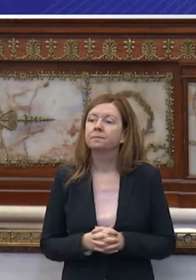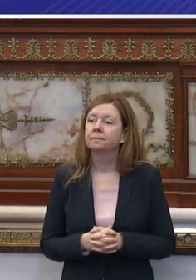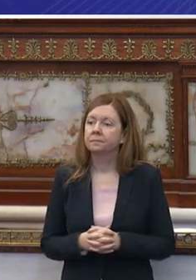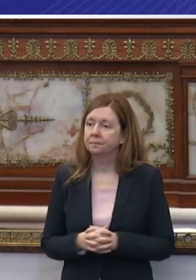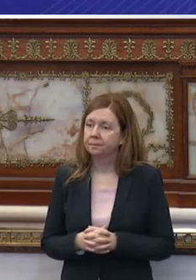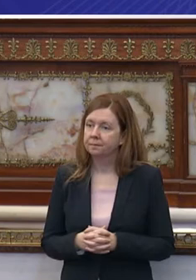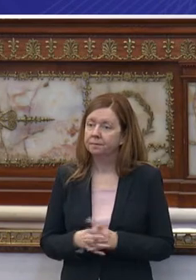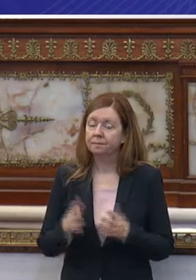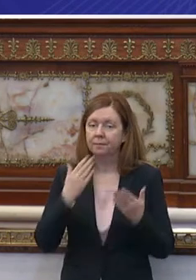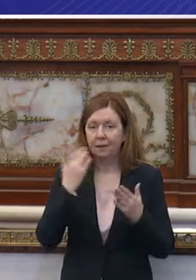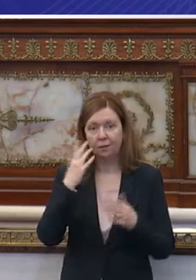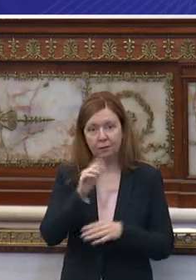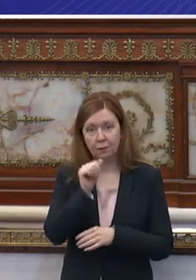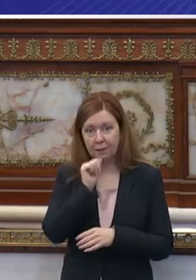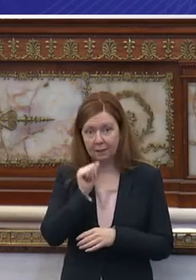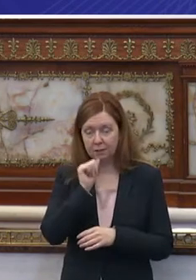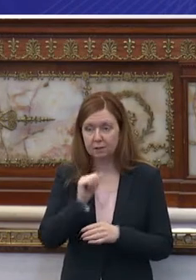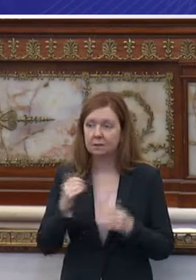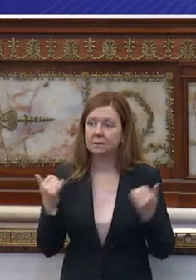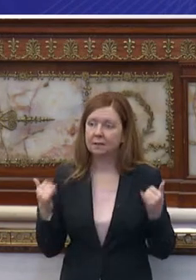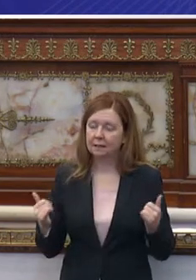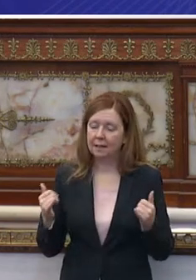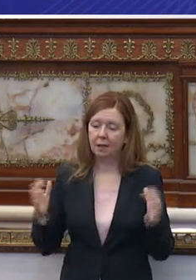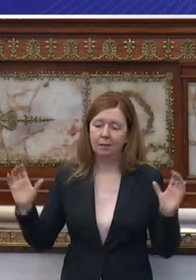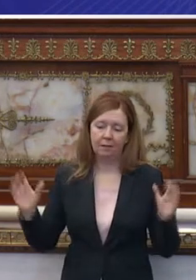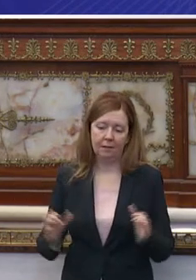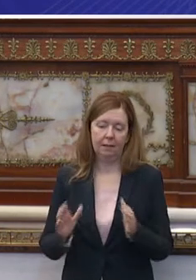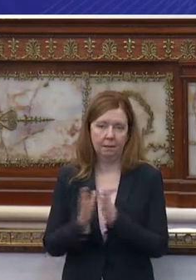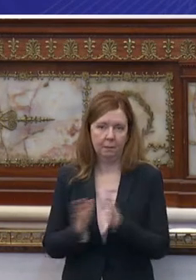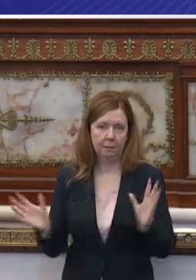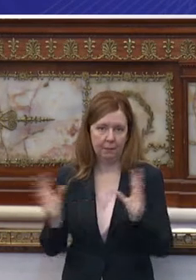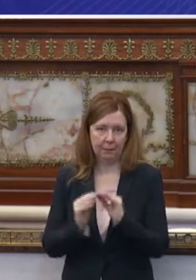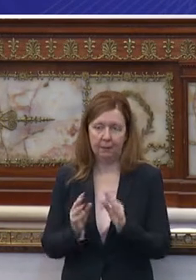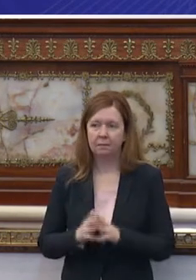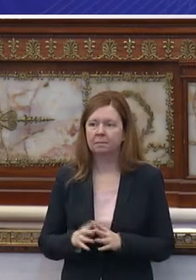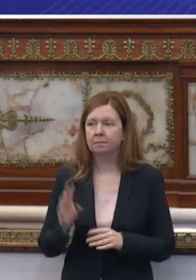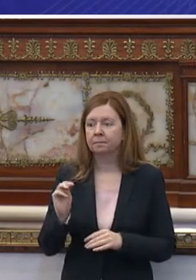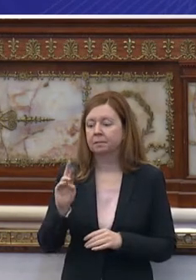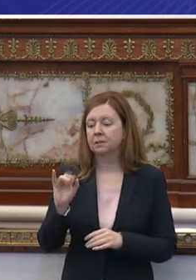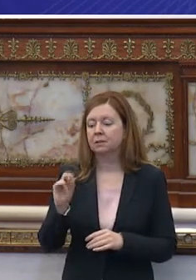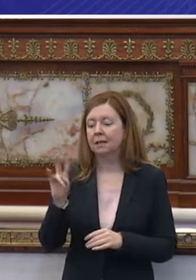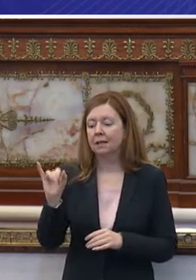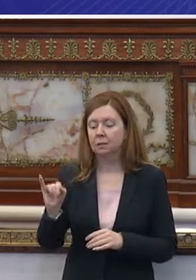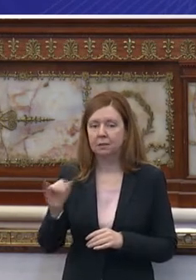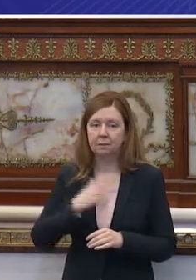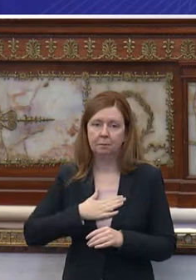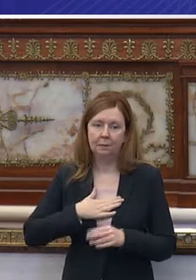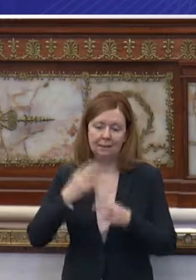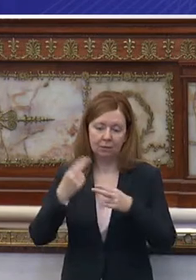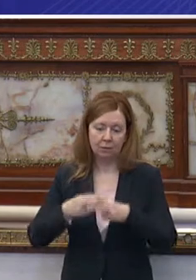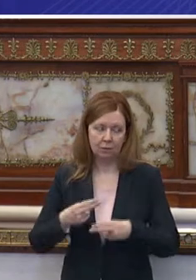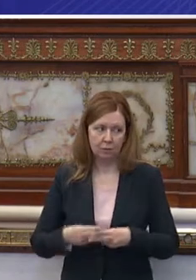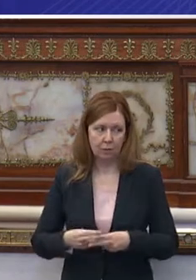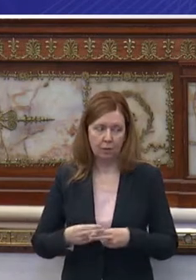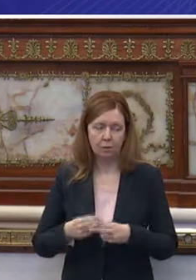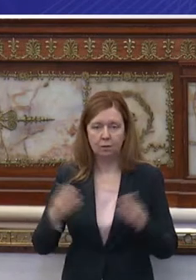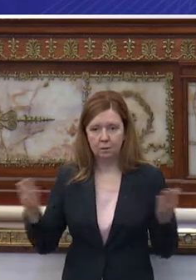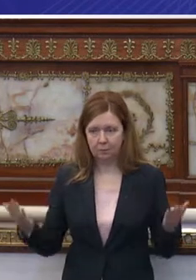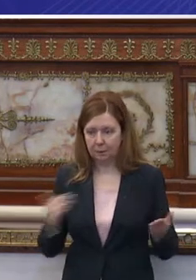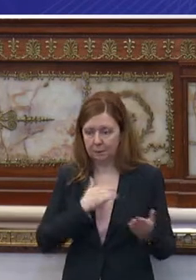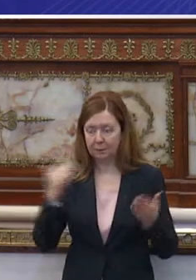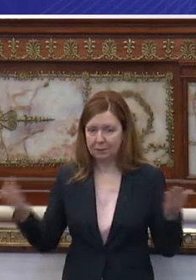Thank you all for your patience. We will now convene the public meeting. Mr. Iannuzzi, will you please call the roll to take